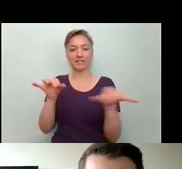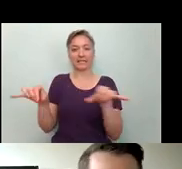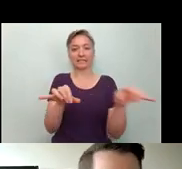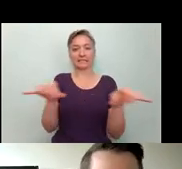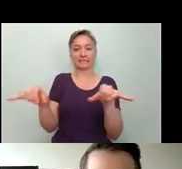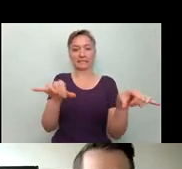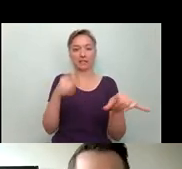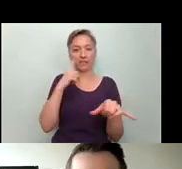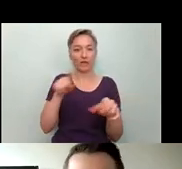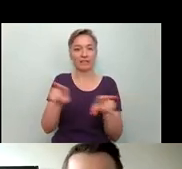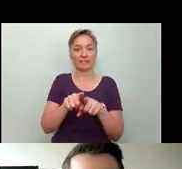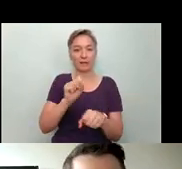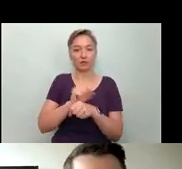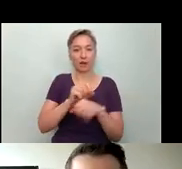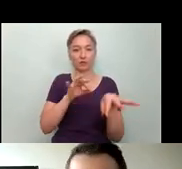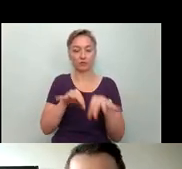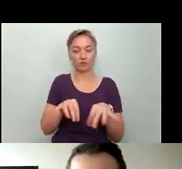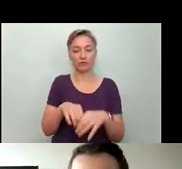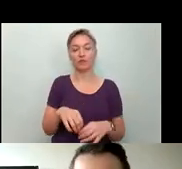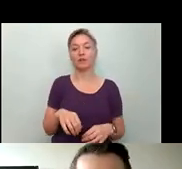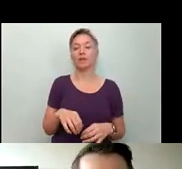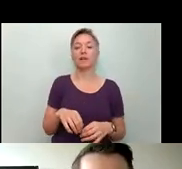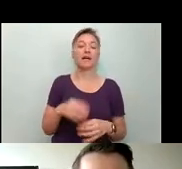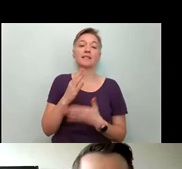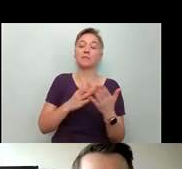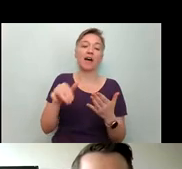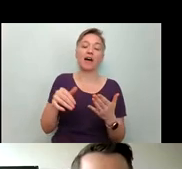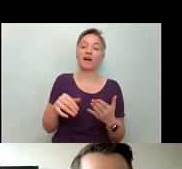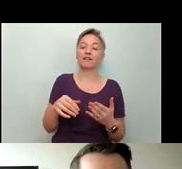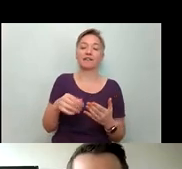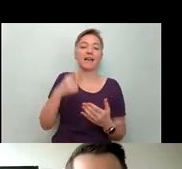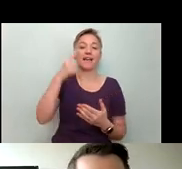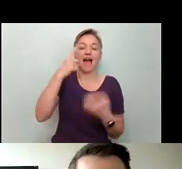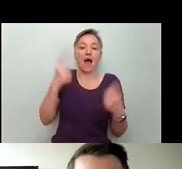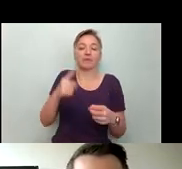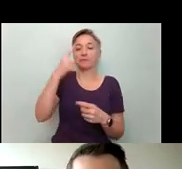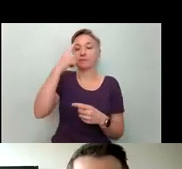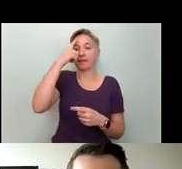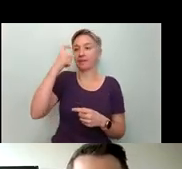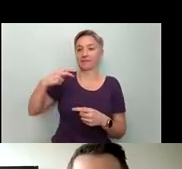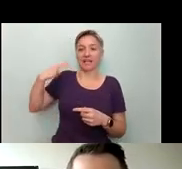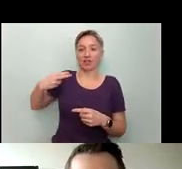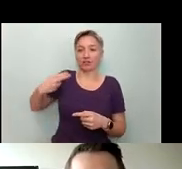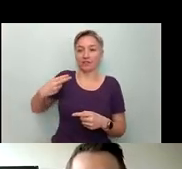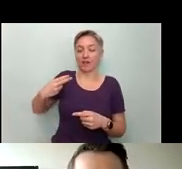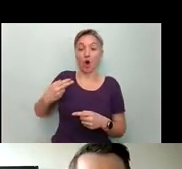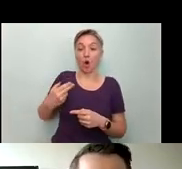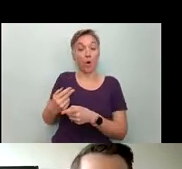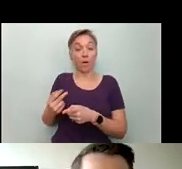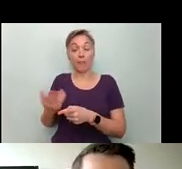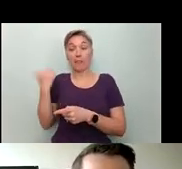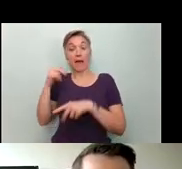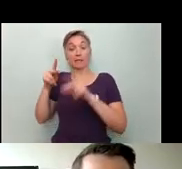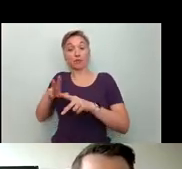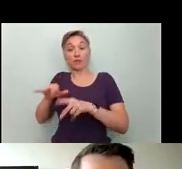built up on legacy. You know, this is just the work that the last person in the role did, and so this is what the job description is. And